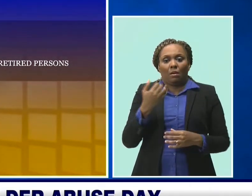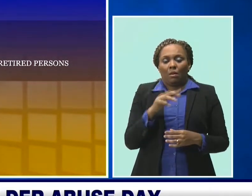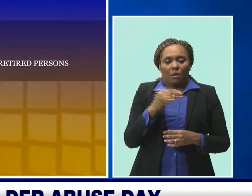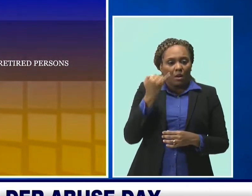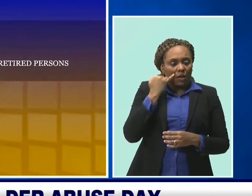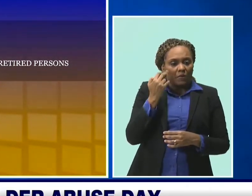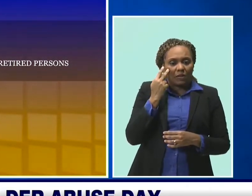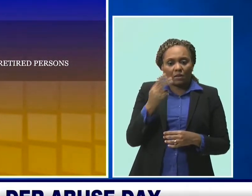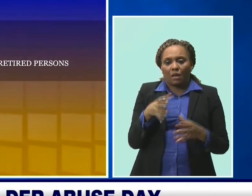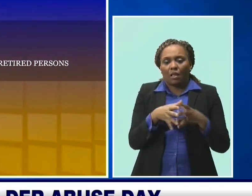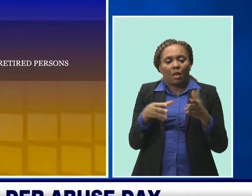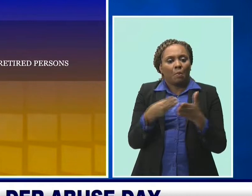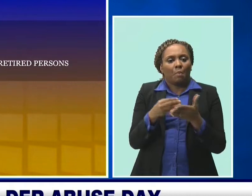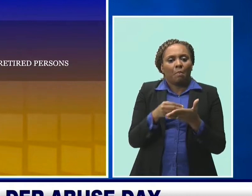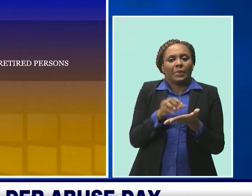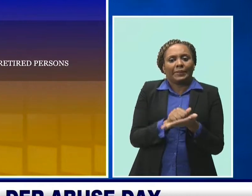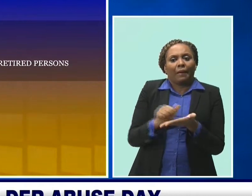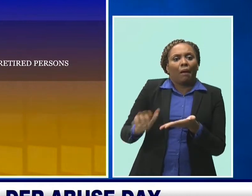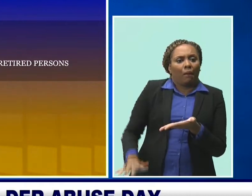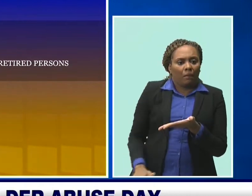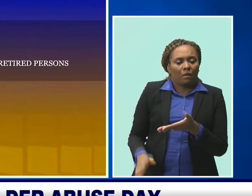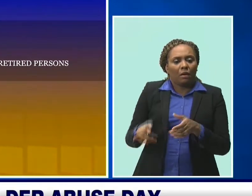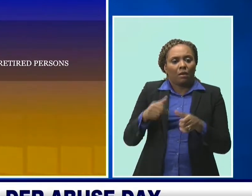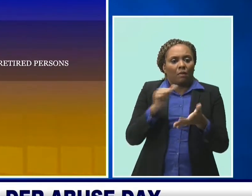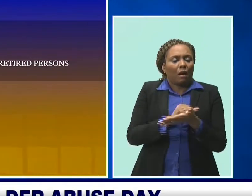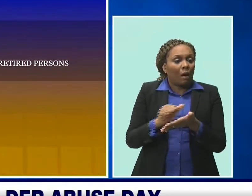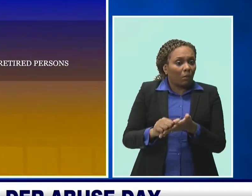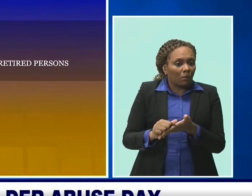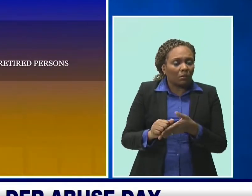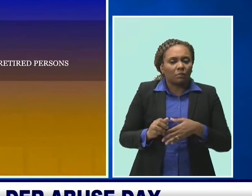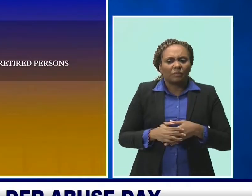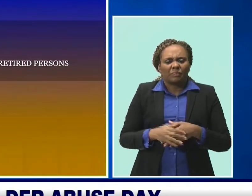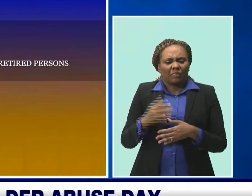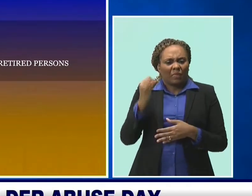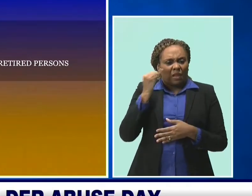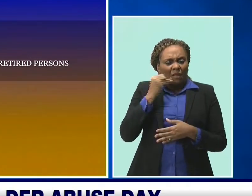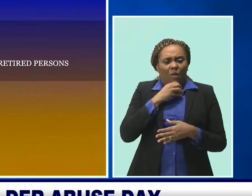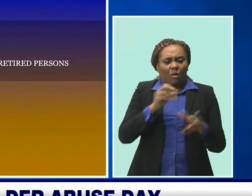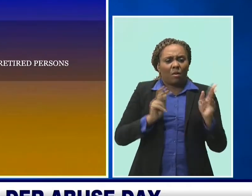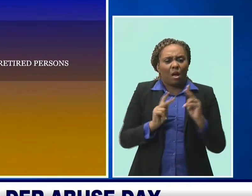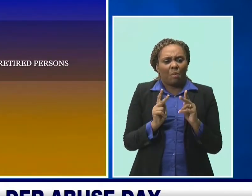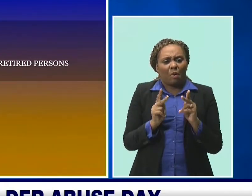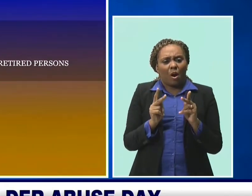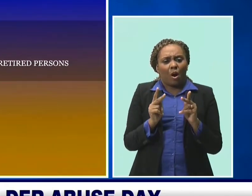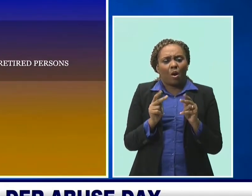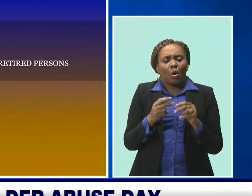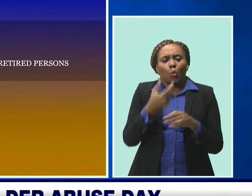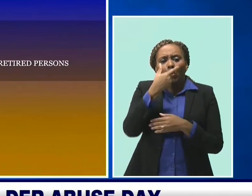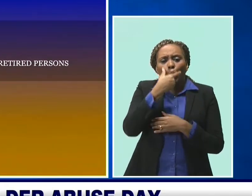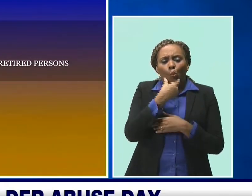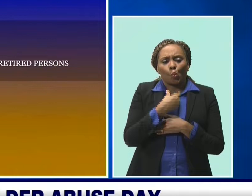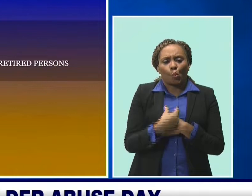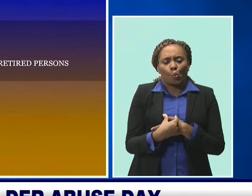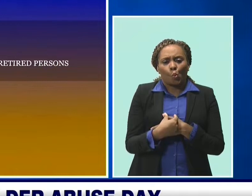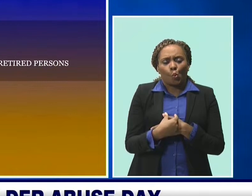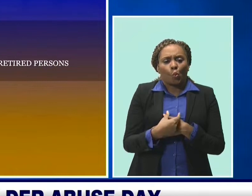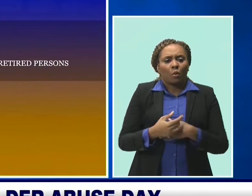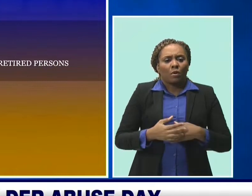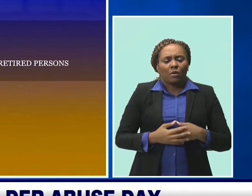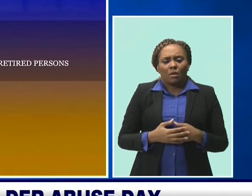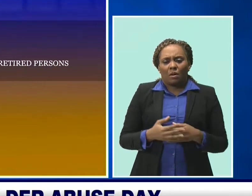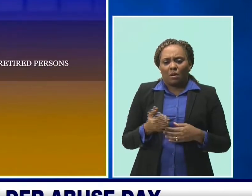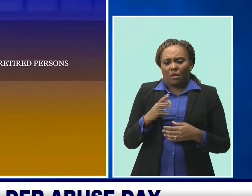senior's account; unusual weight loss, malnutrition, dehydration; threatening, belittling,